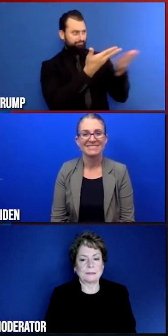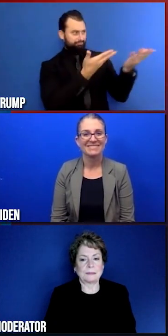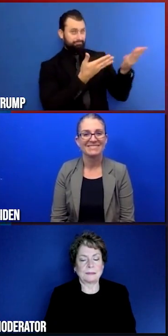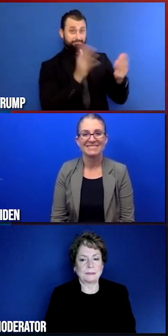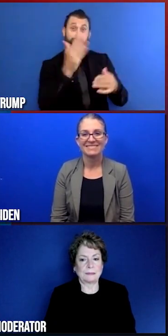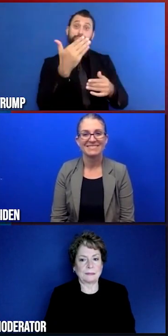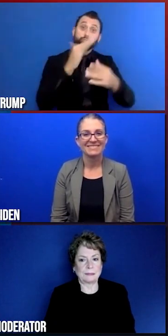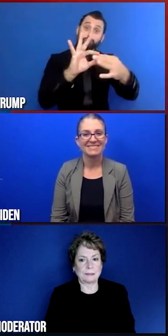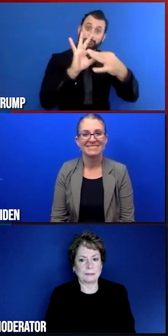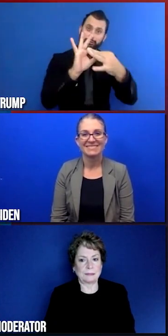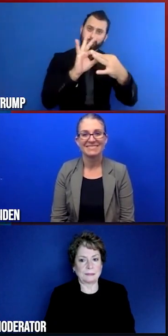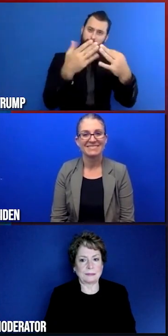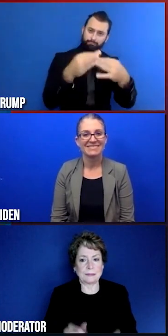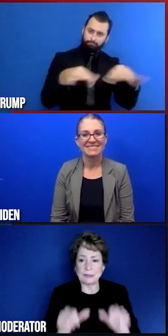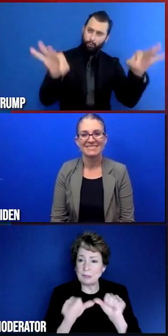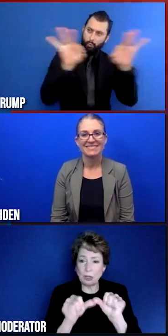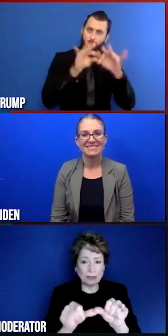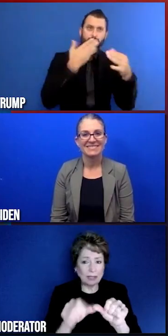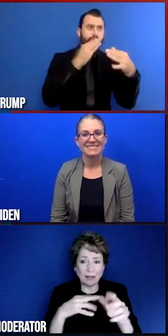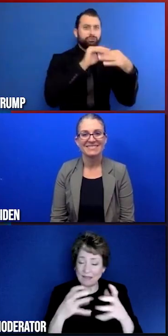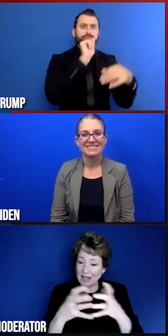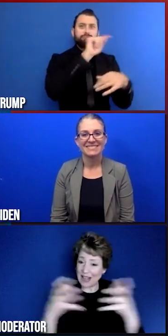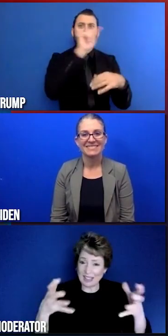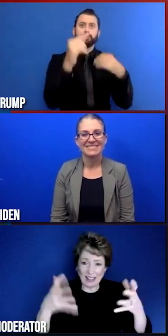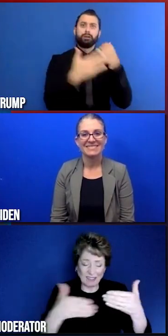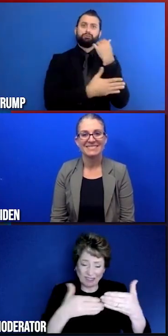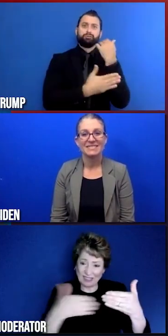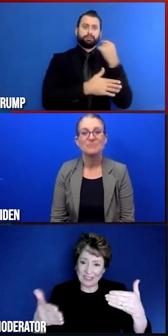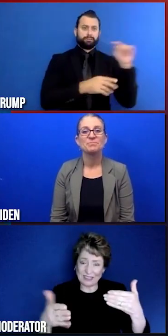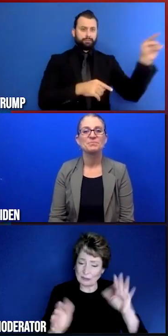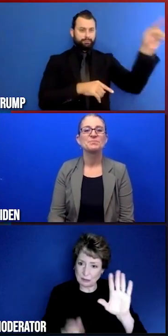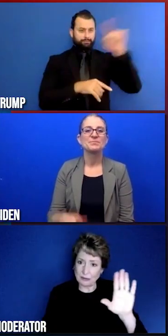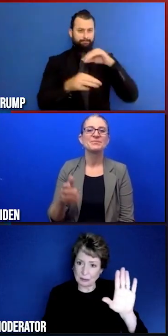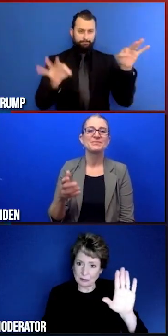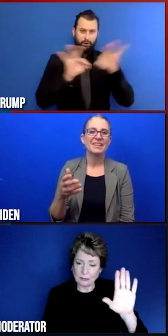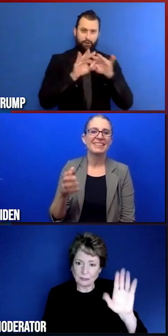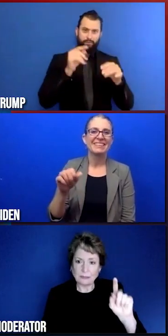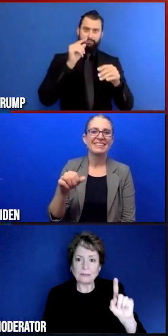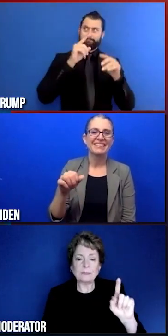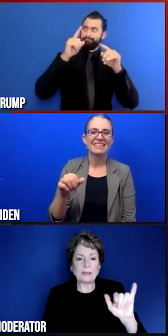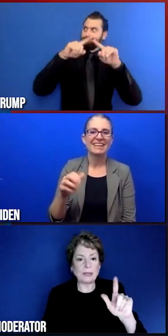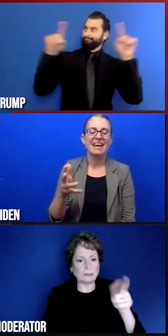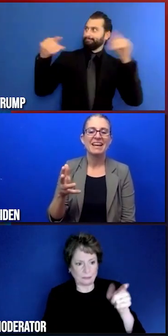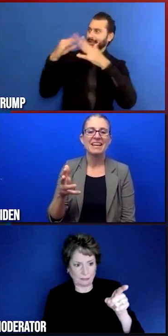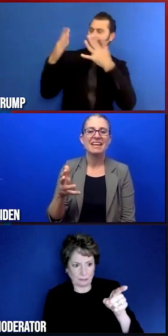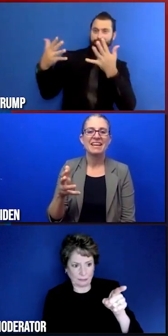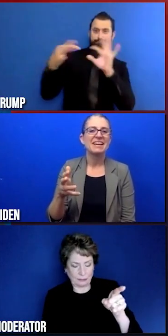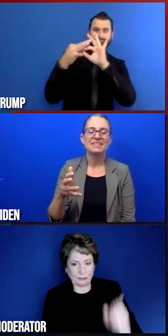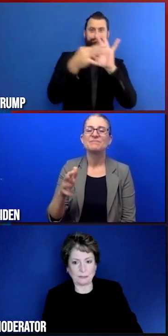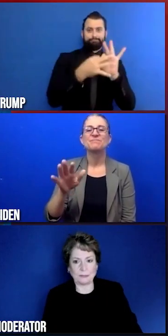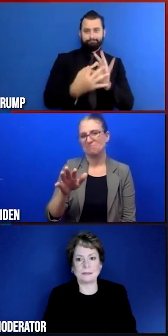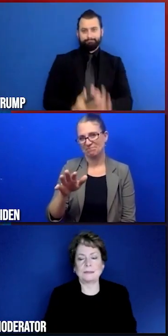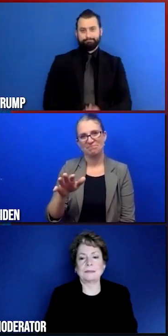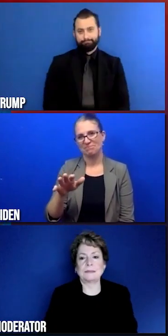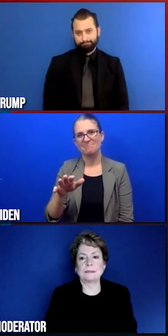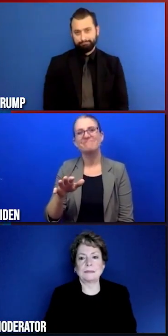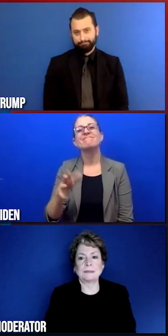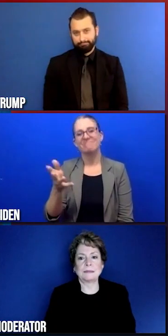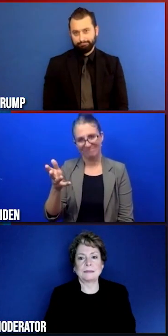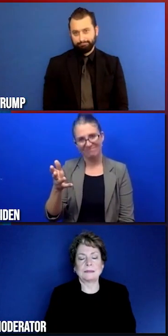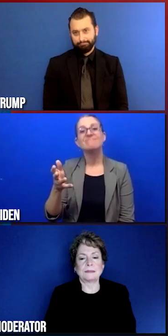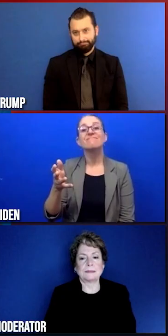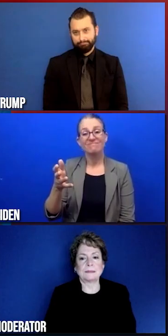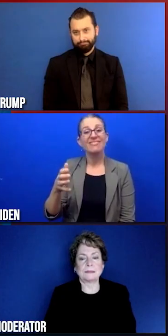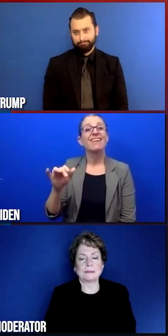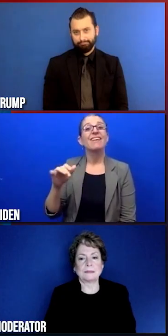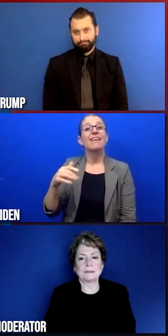good thing. We have a lot of questions to get to. That's Your like response. saying we had a good relationship with Hitler before he, in fact, invaded Europe,